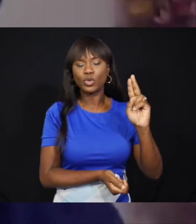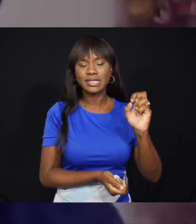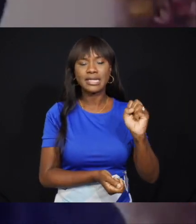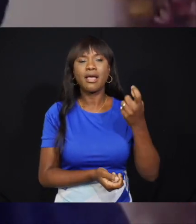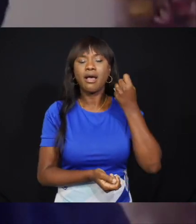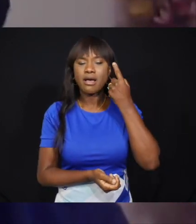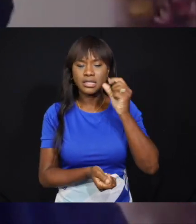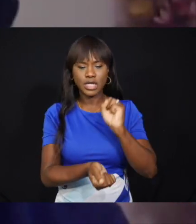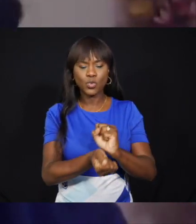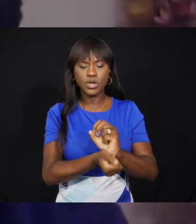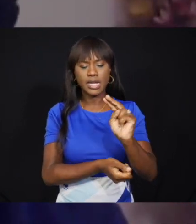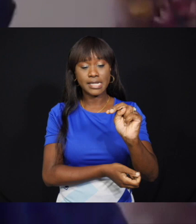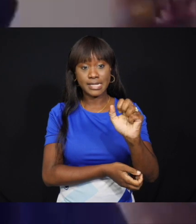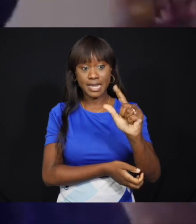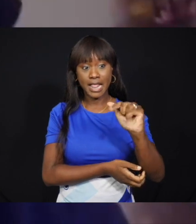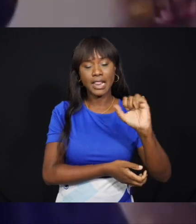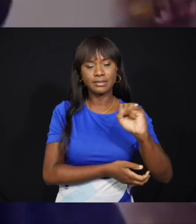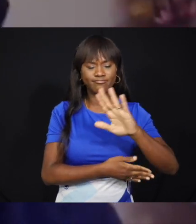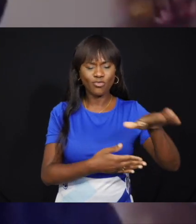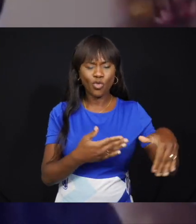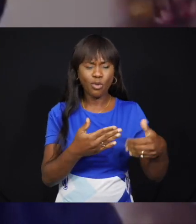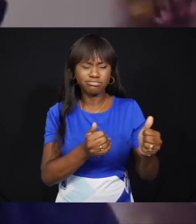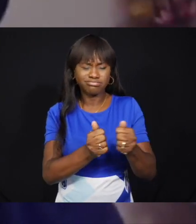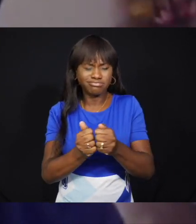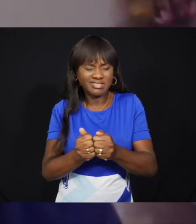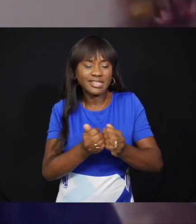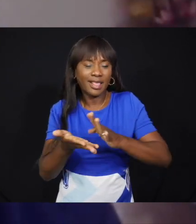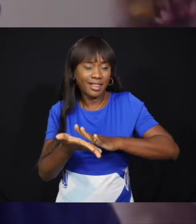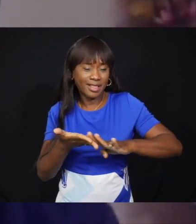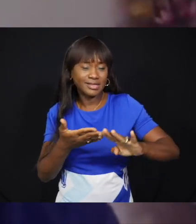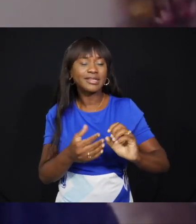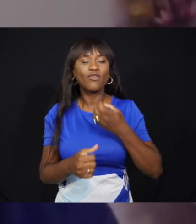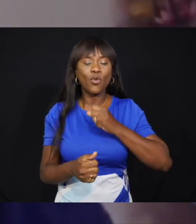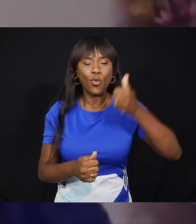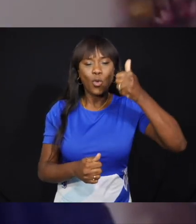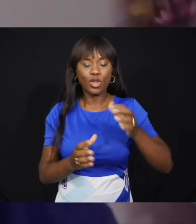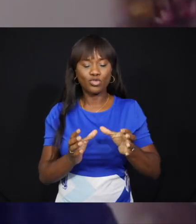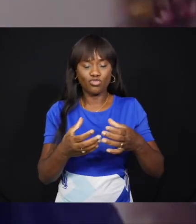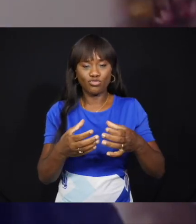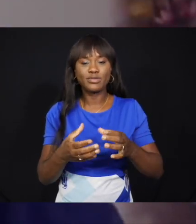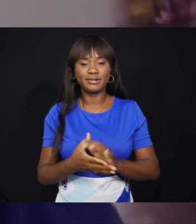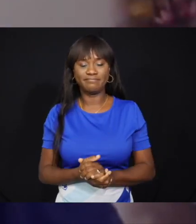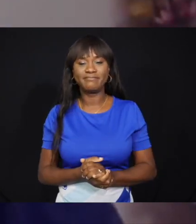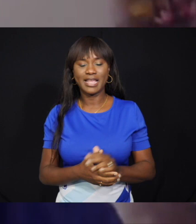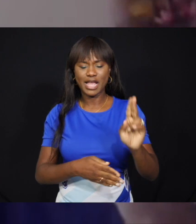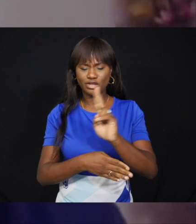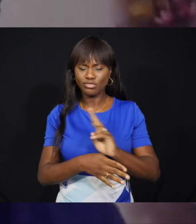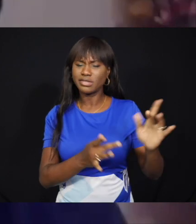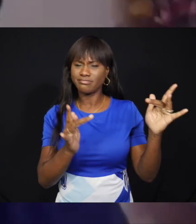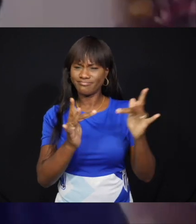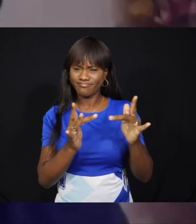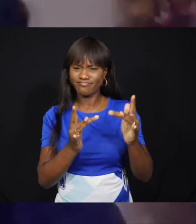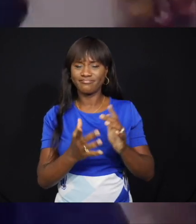numbers. But I'm not in the least bit surprised after hearing Dr. Rouse and understanding the work of NALIS. It